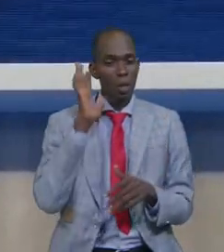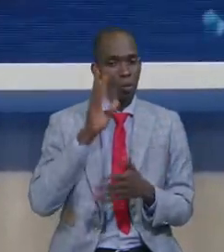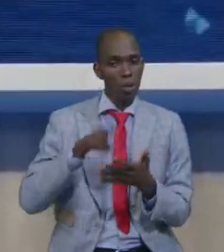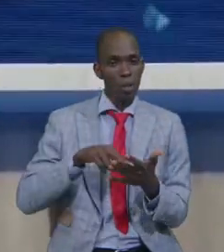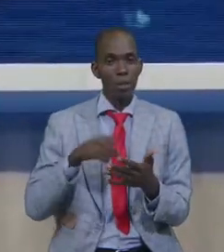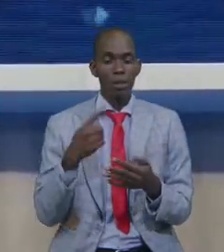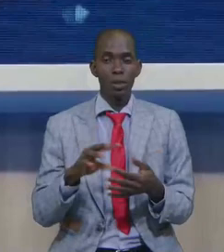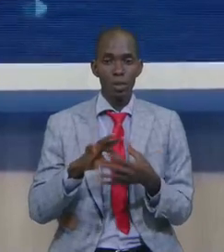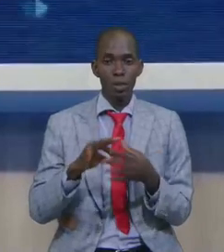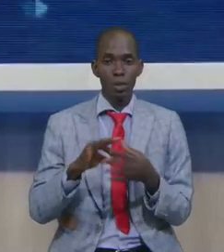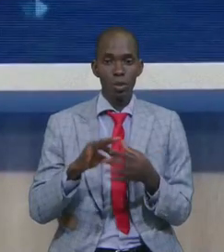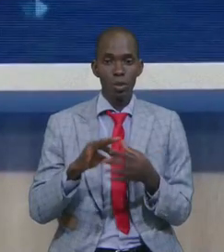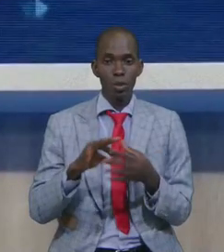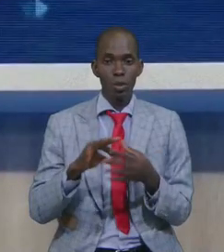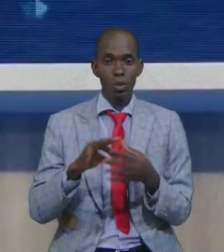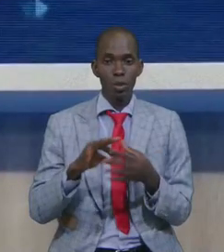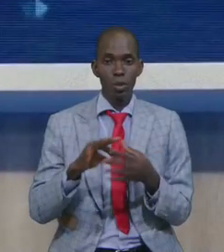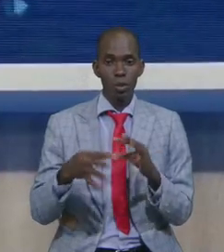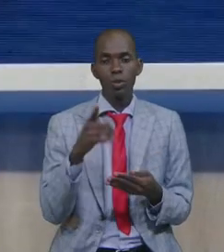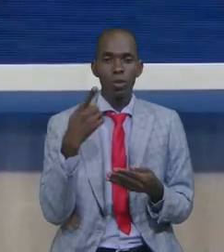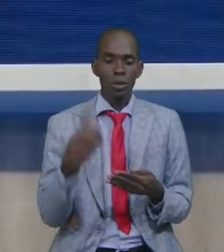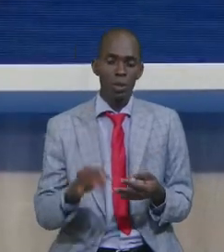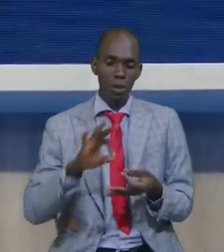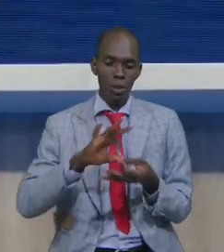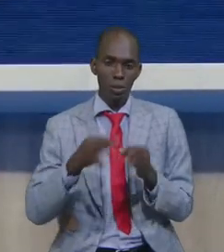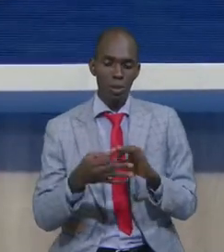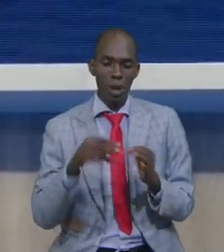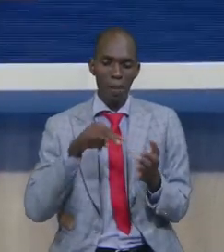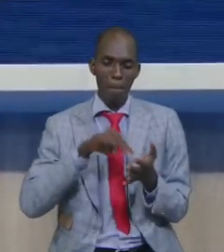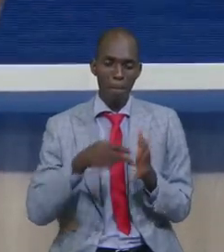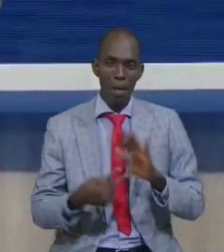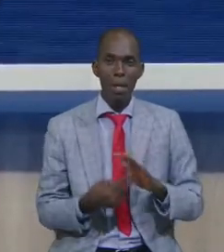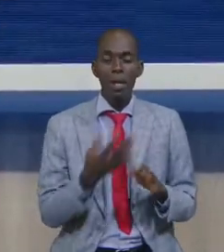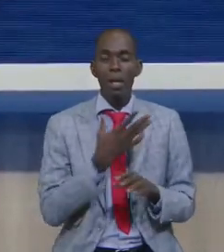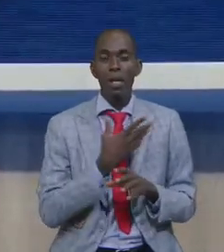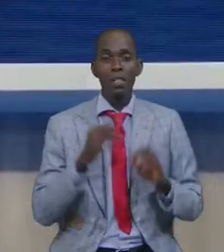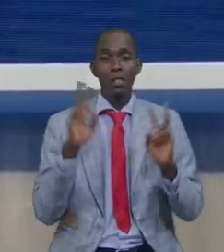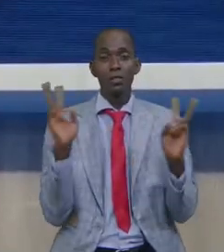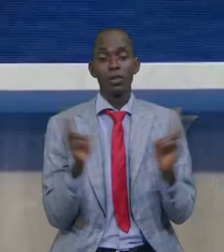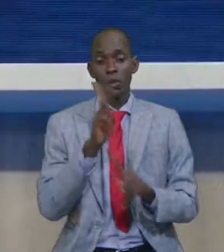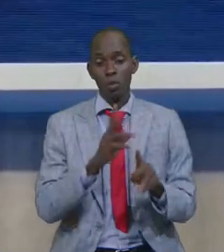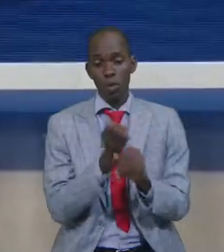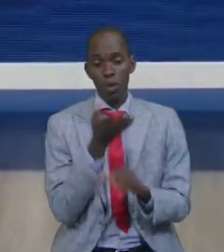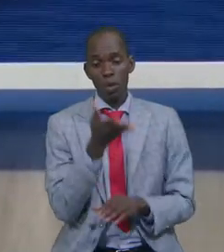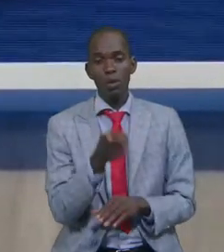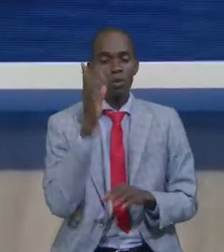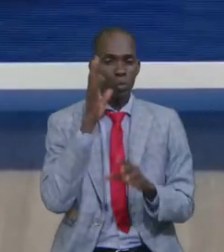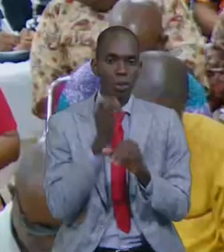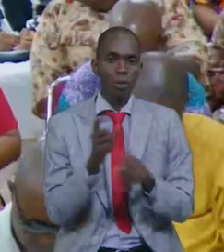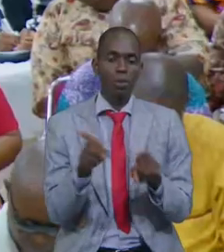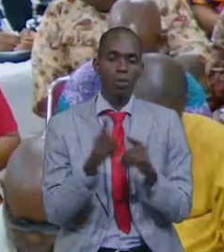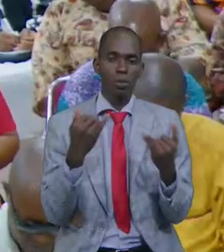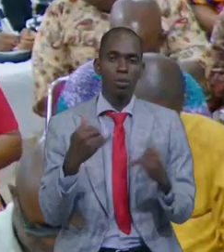the interpretation, application to you, and the victory they got, you'll get that victory